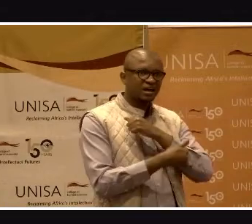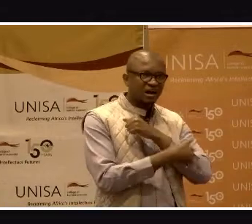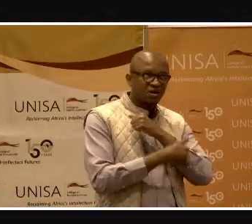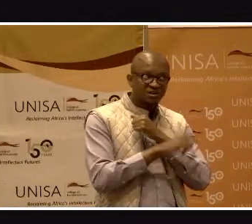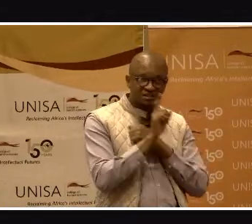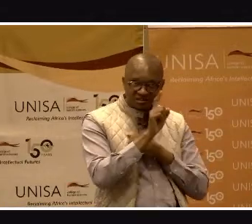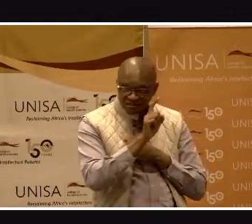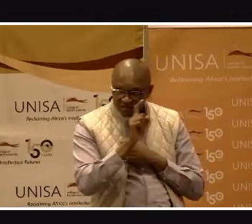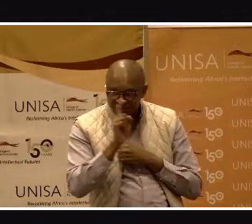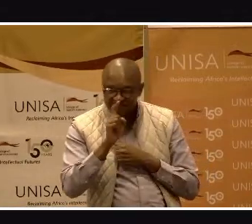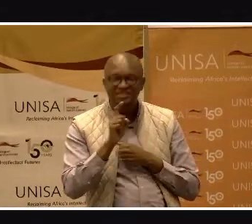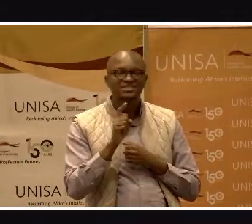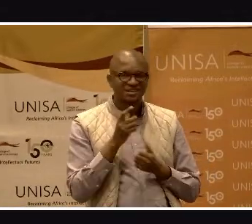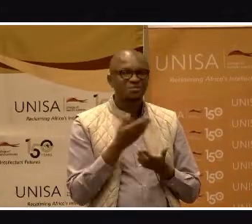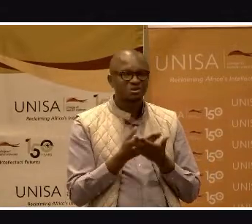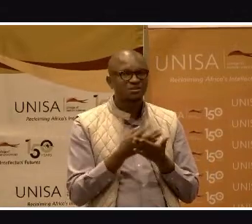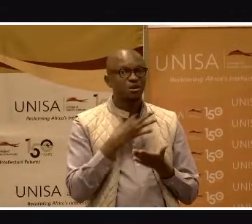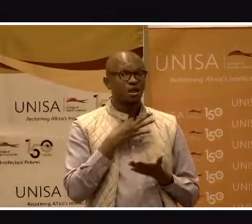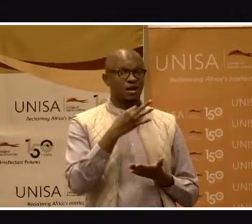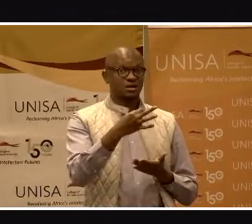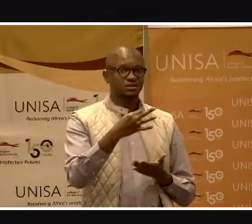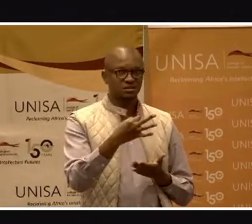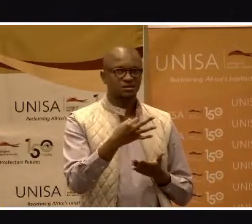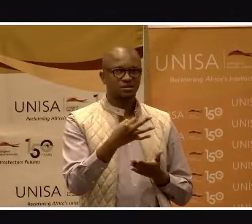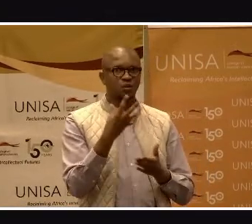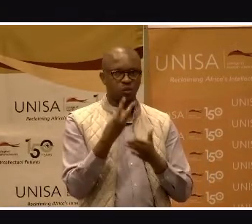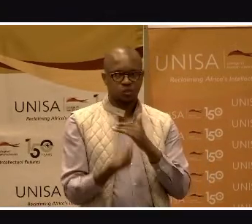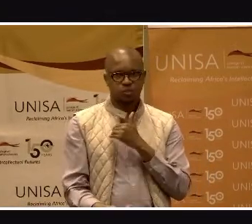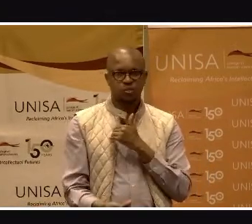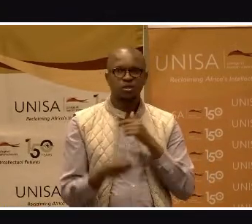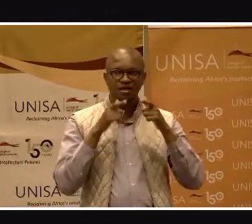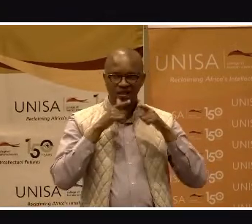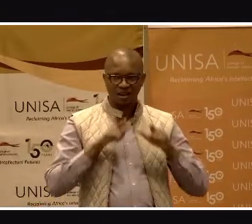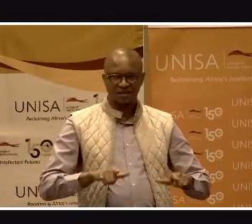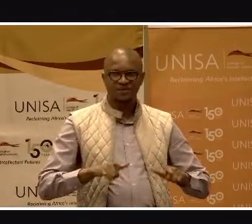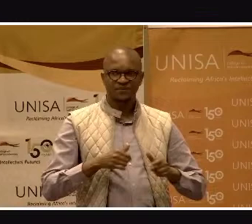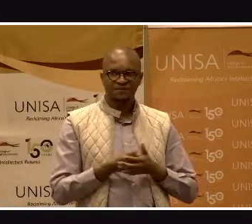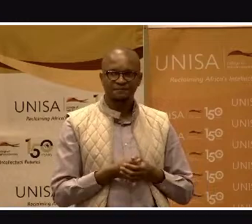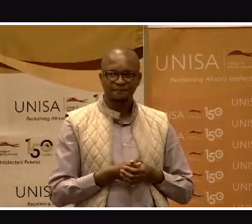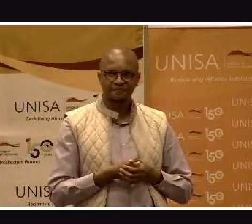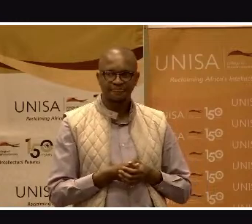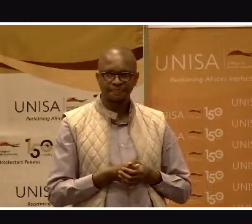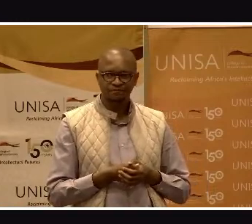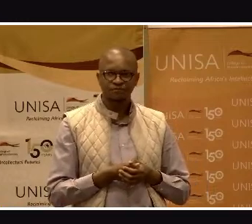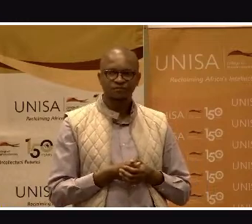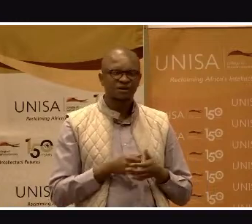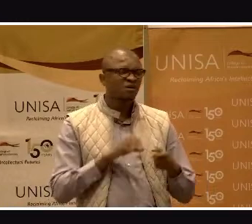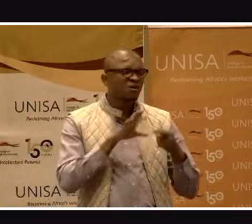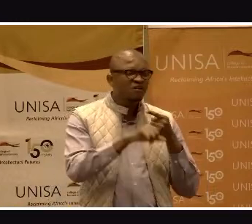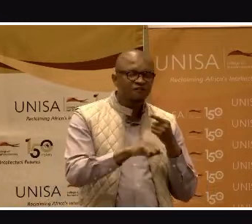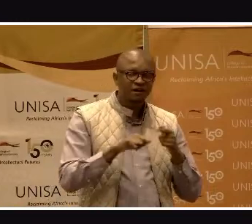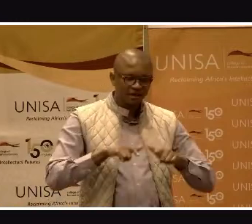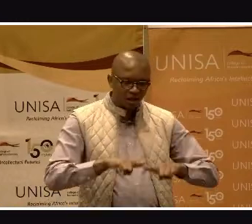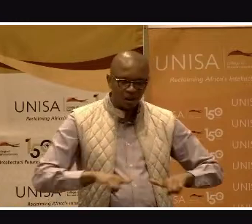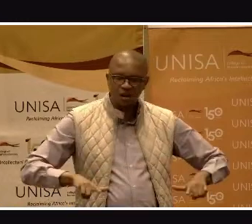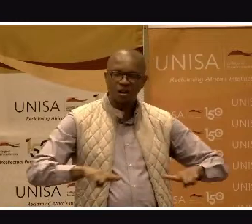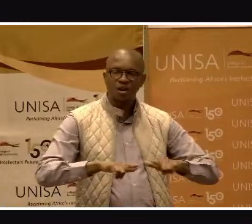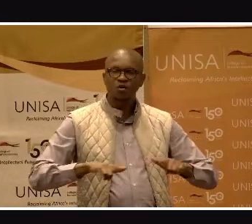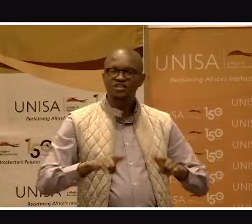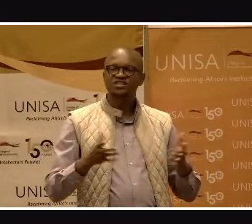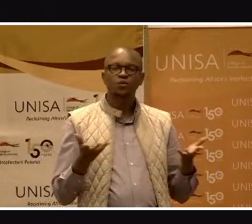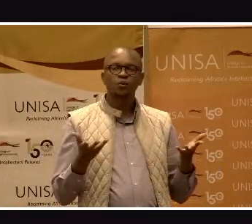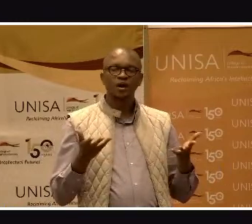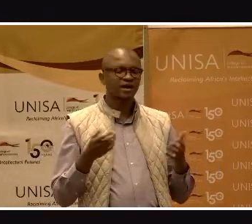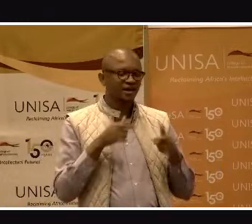are endangered. All right, so to precisely see the location where languages are